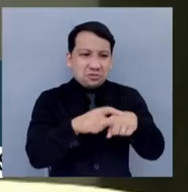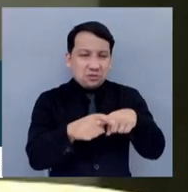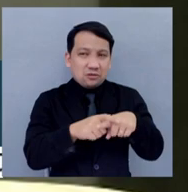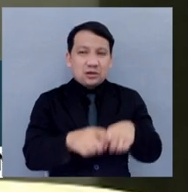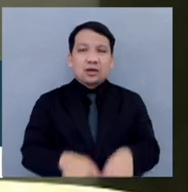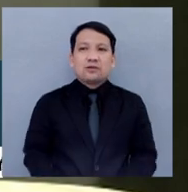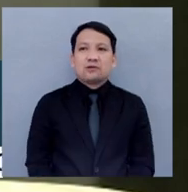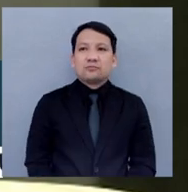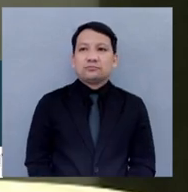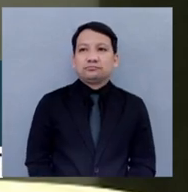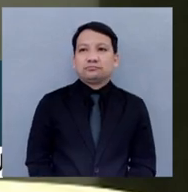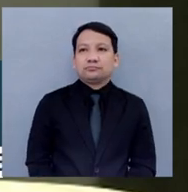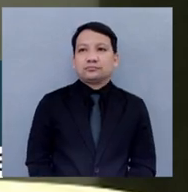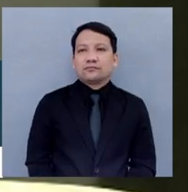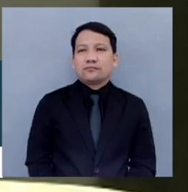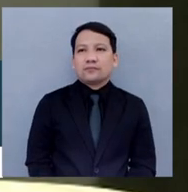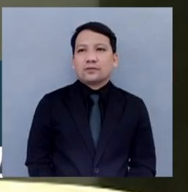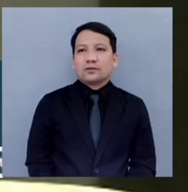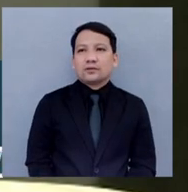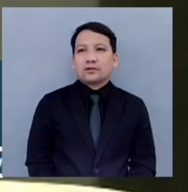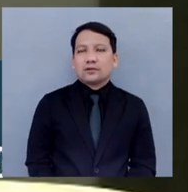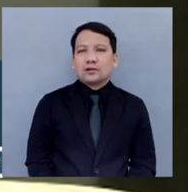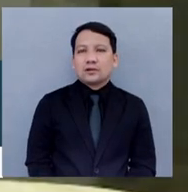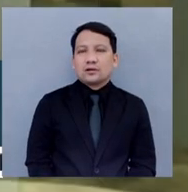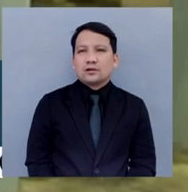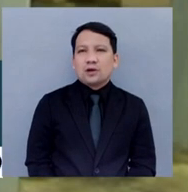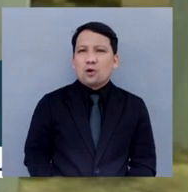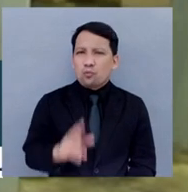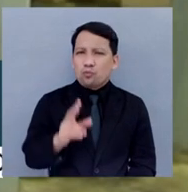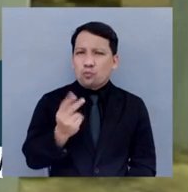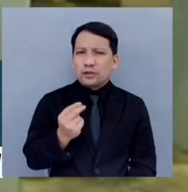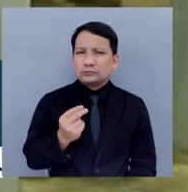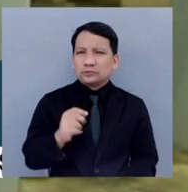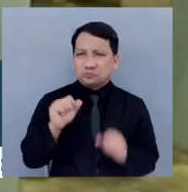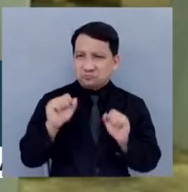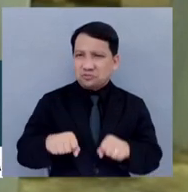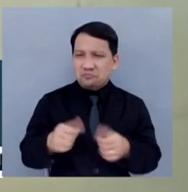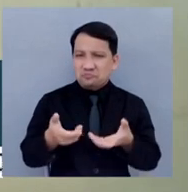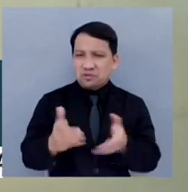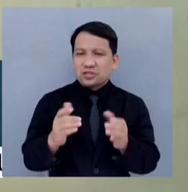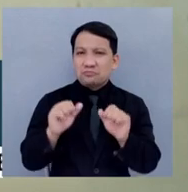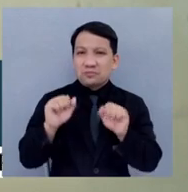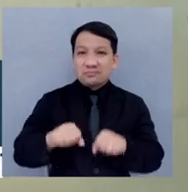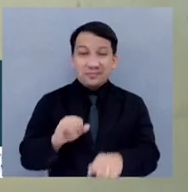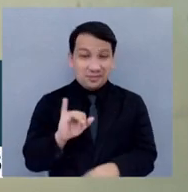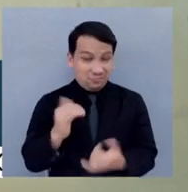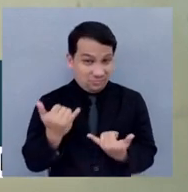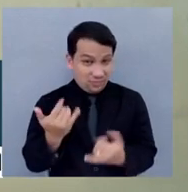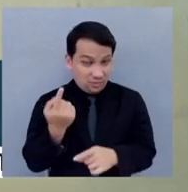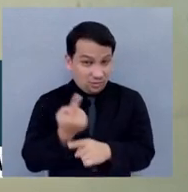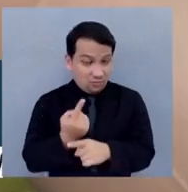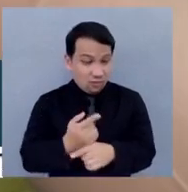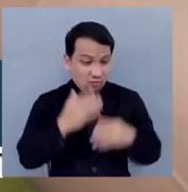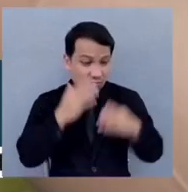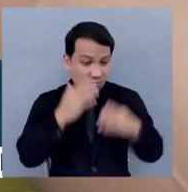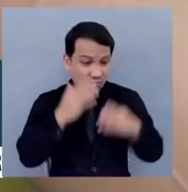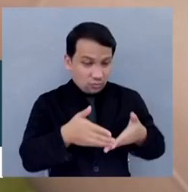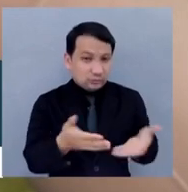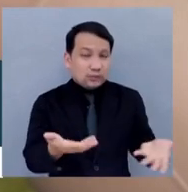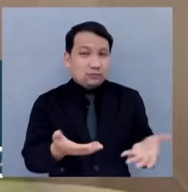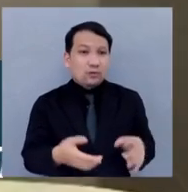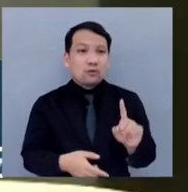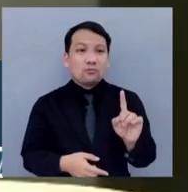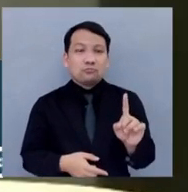when they become commercially available. But right now, we will focus instead on one, for